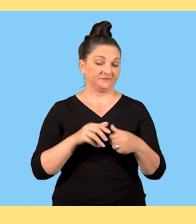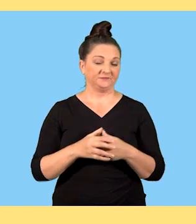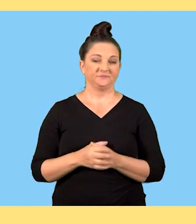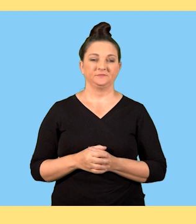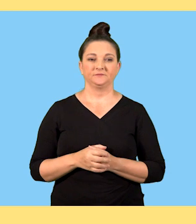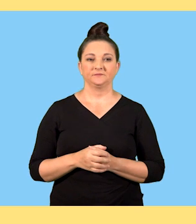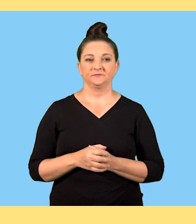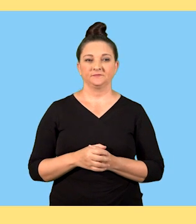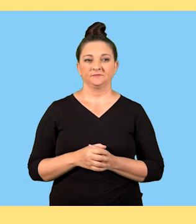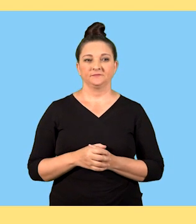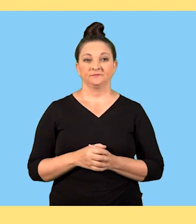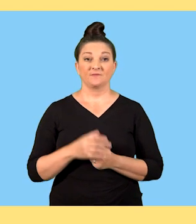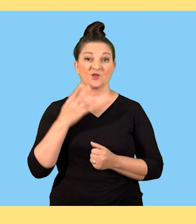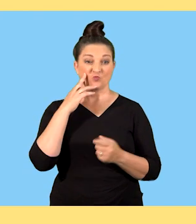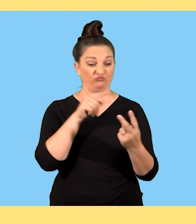289 plus